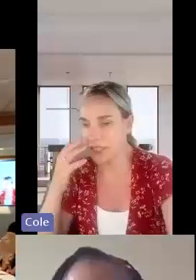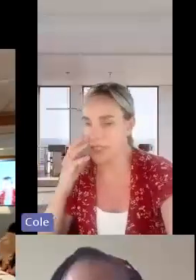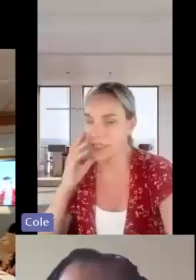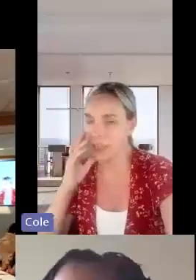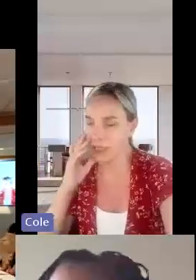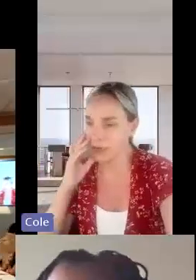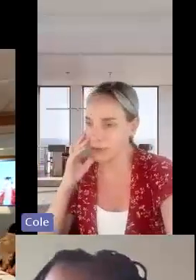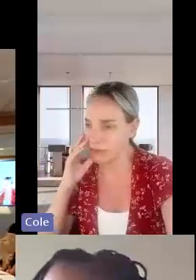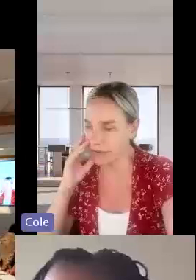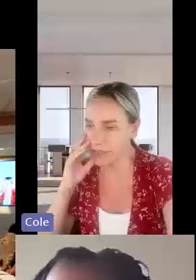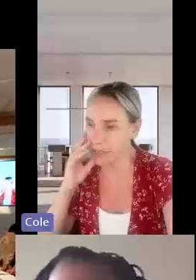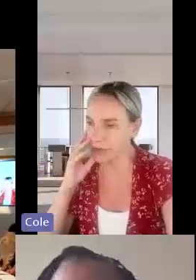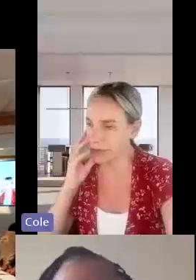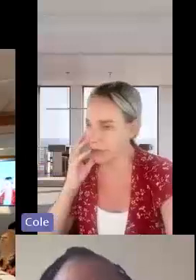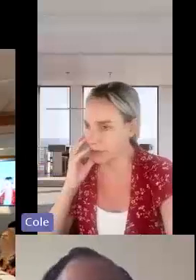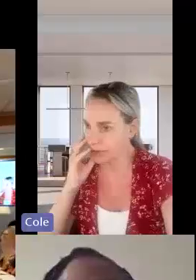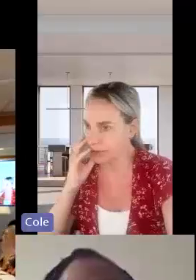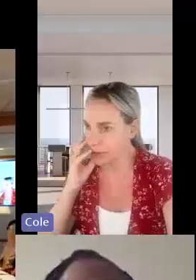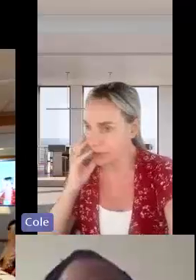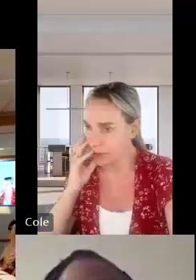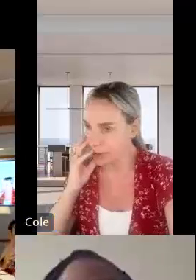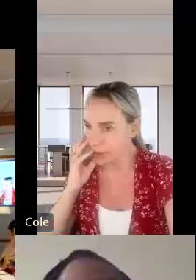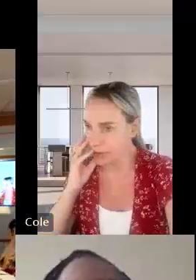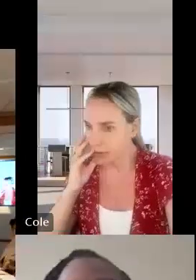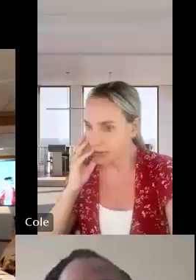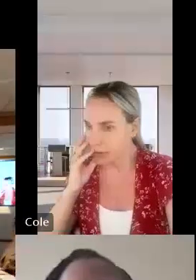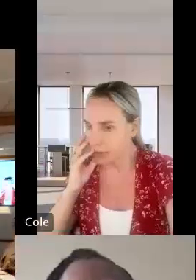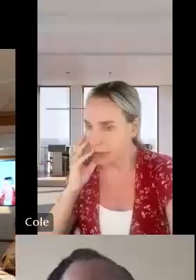this is in general for the general